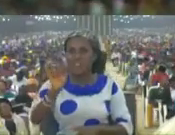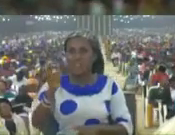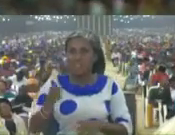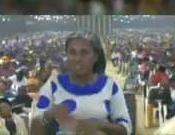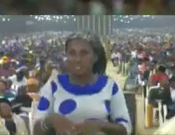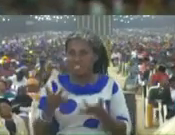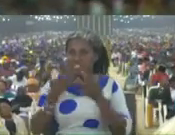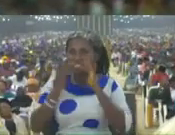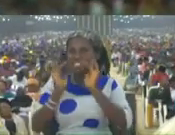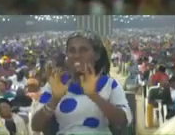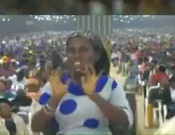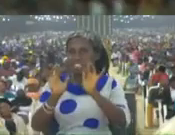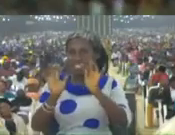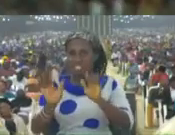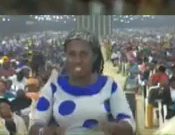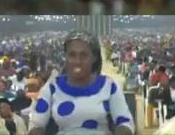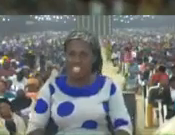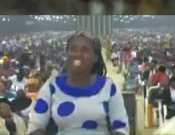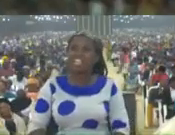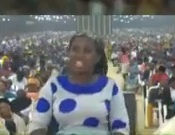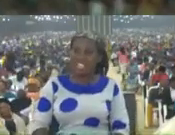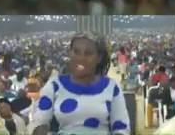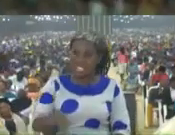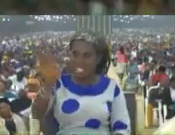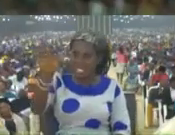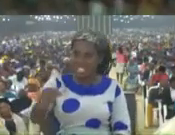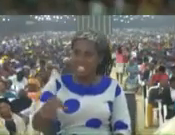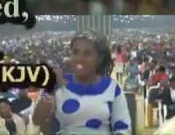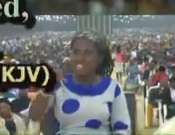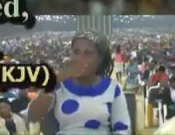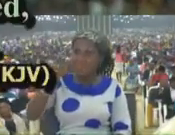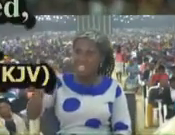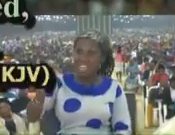Hey, mama, you've been here all these years